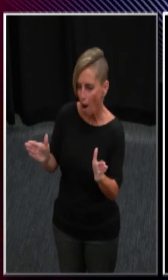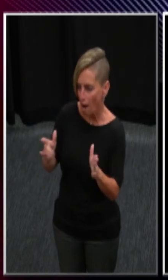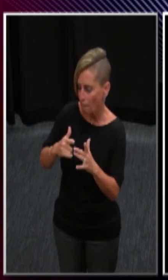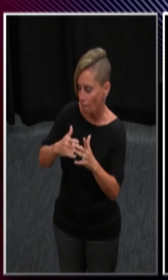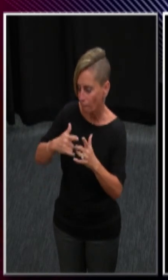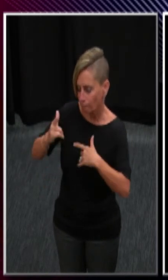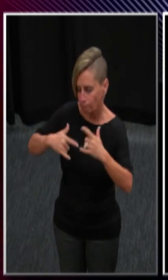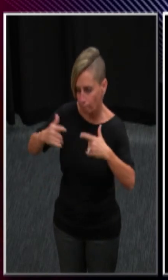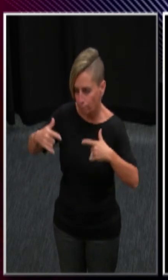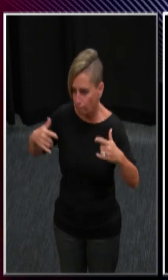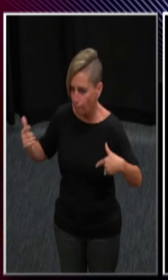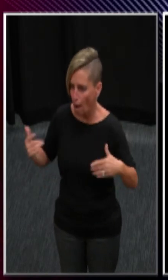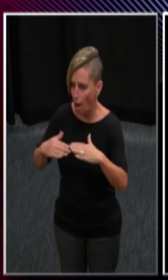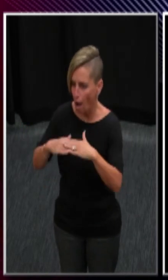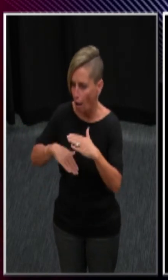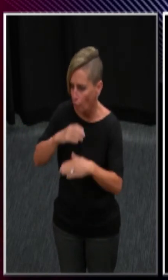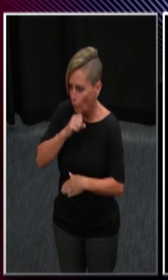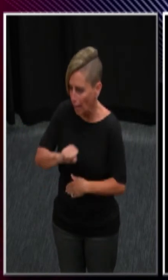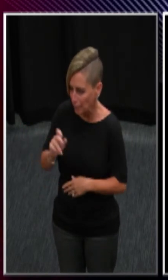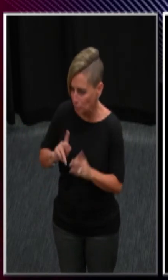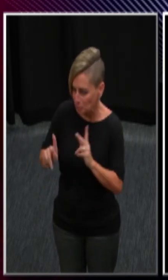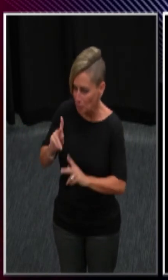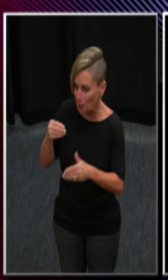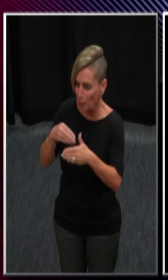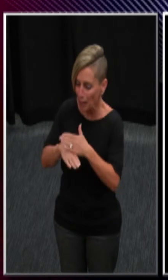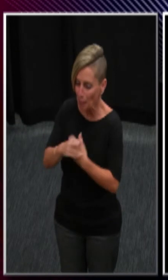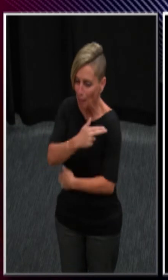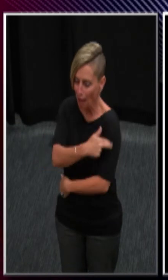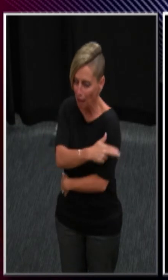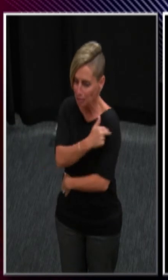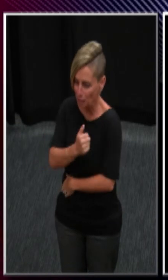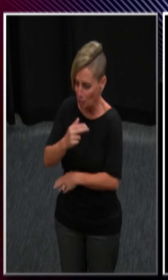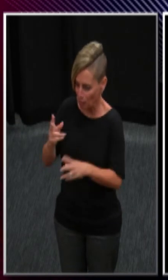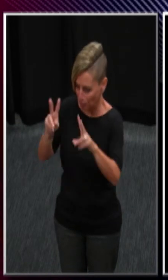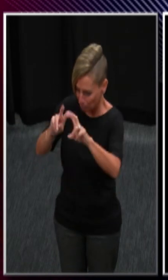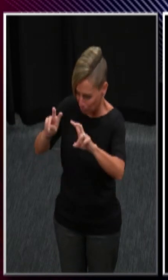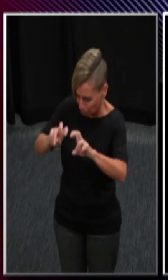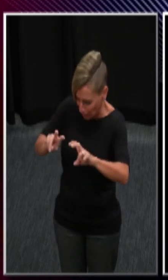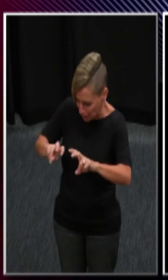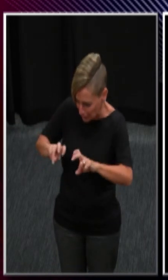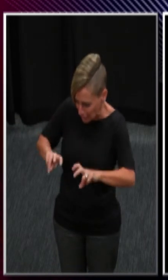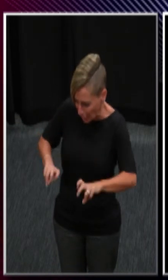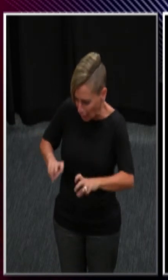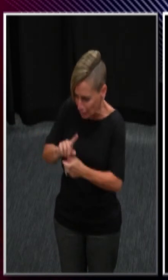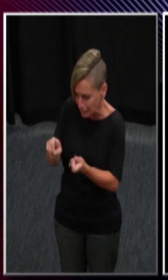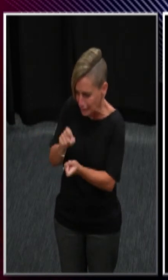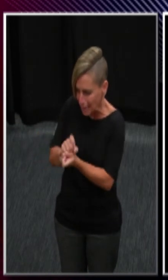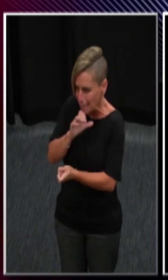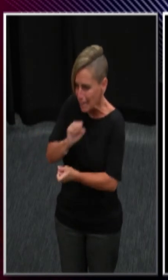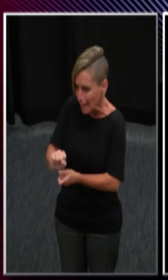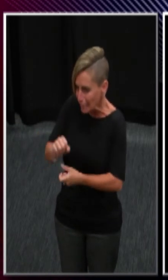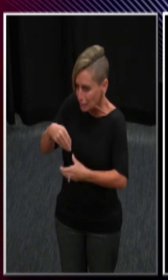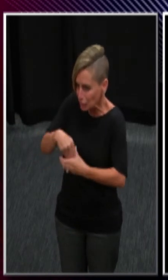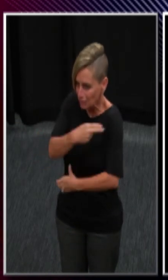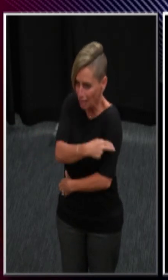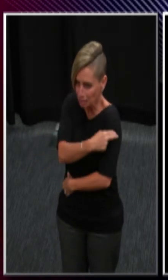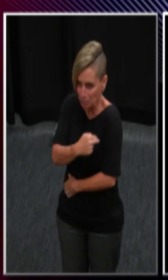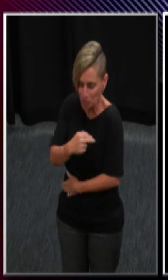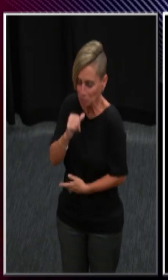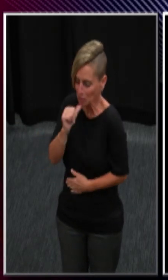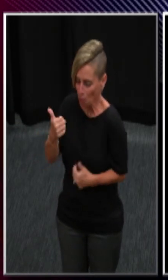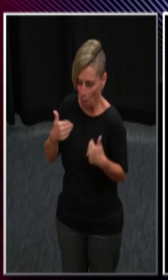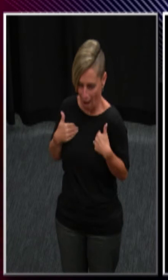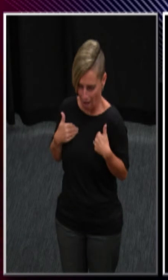of underage people in the hospital. Breakdown of all the cases in the hospitals I do not have, but what I can tell you is a